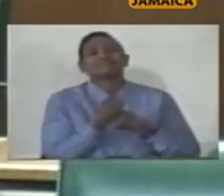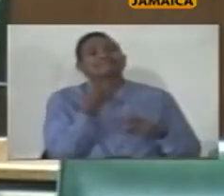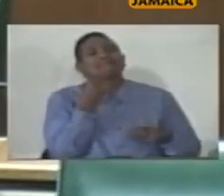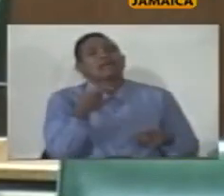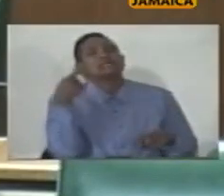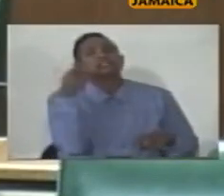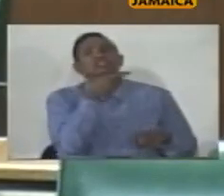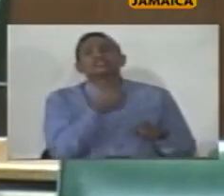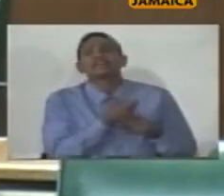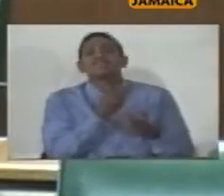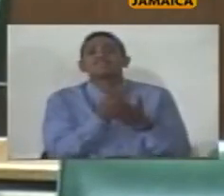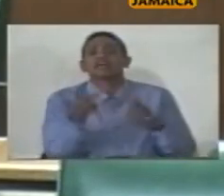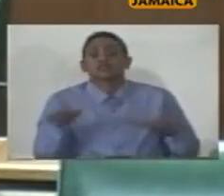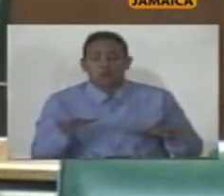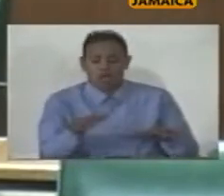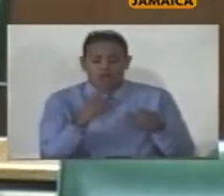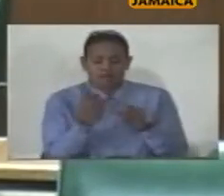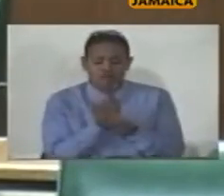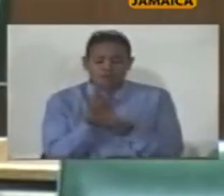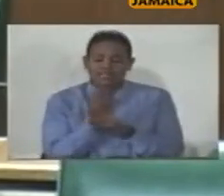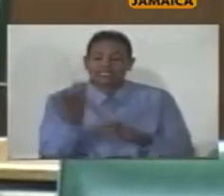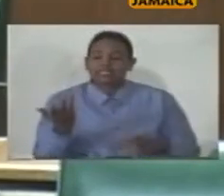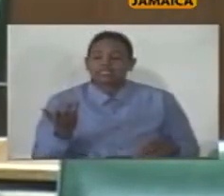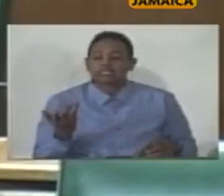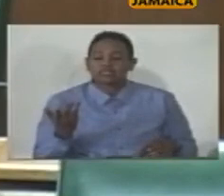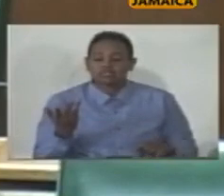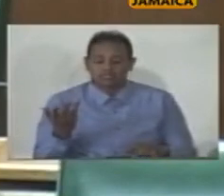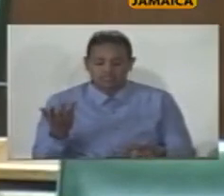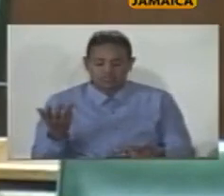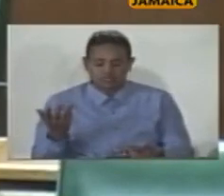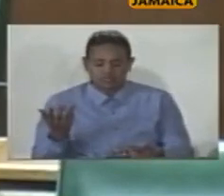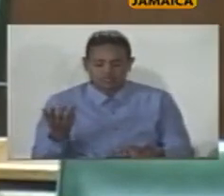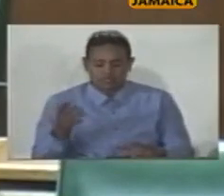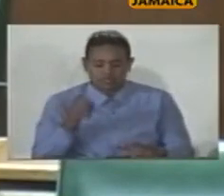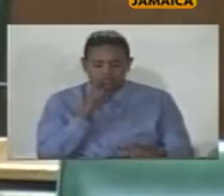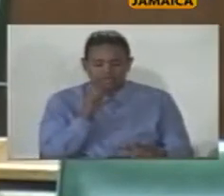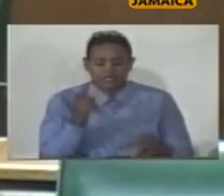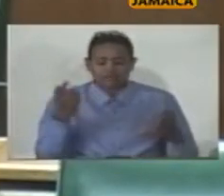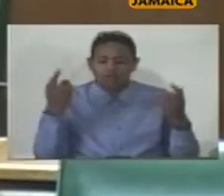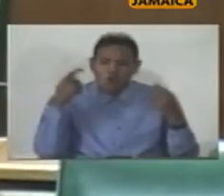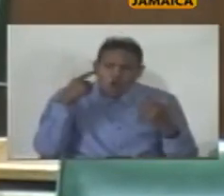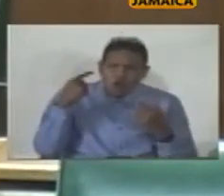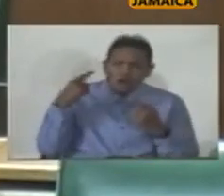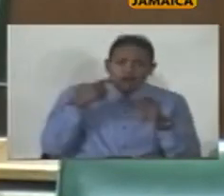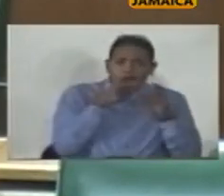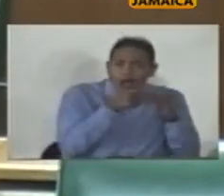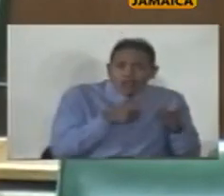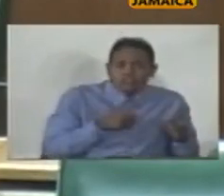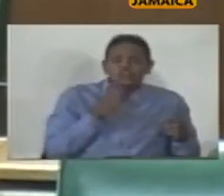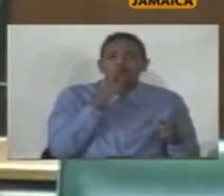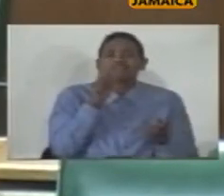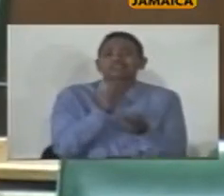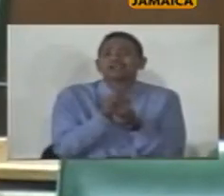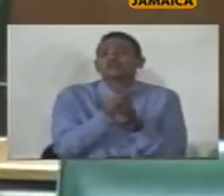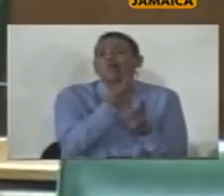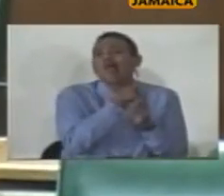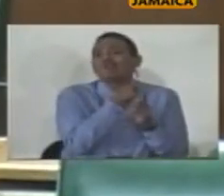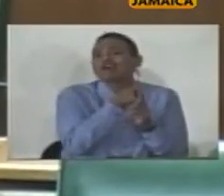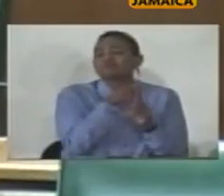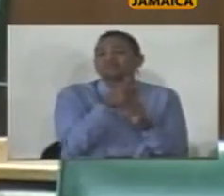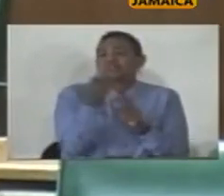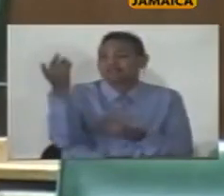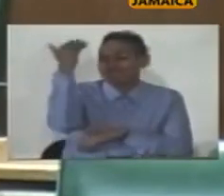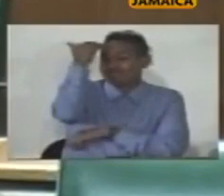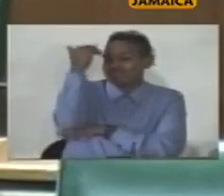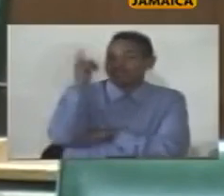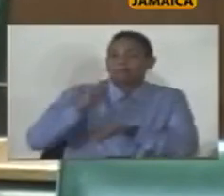had failed to act properly in handling allegations of sexual harassment which had been brought to her